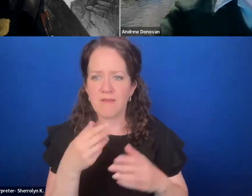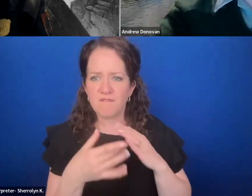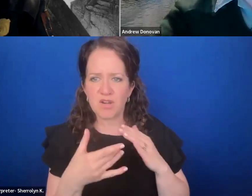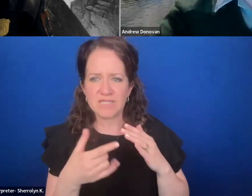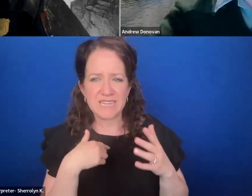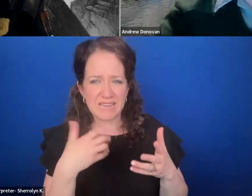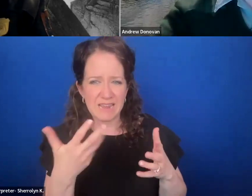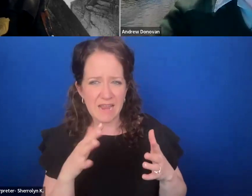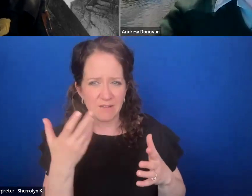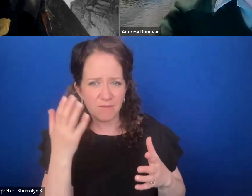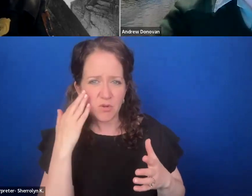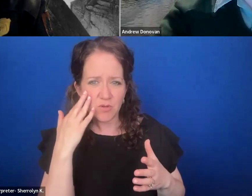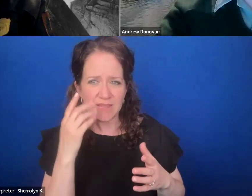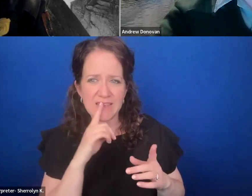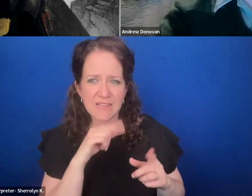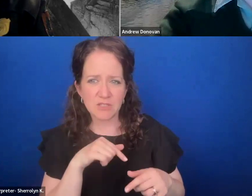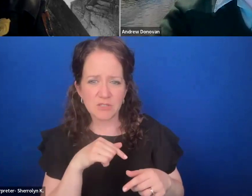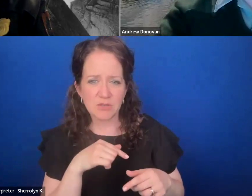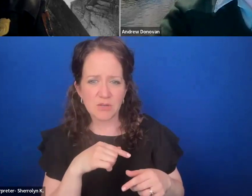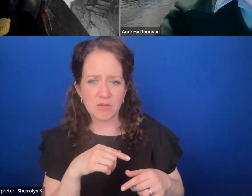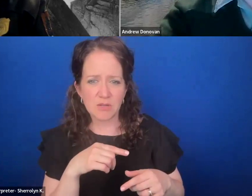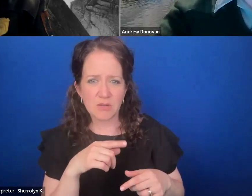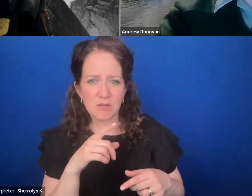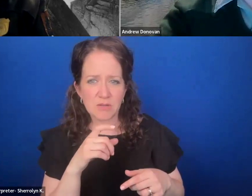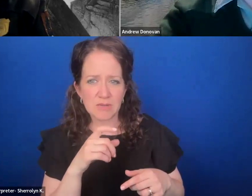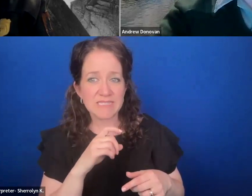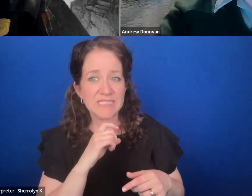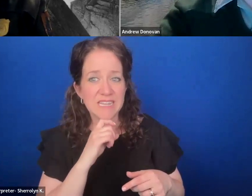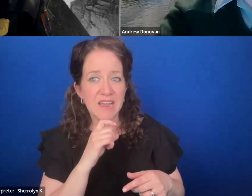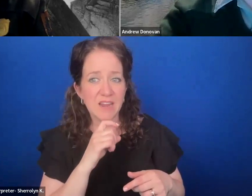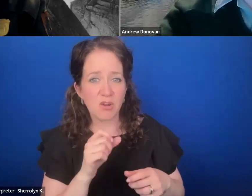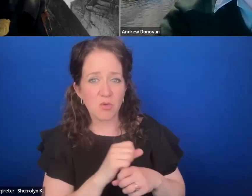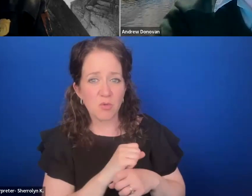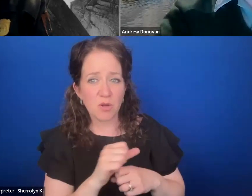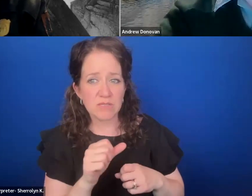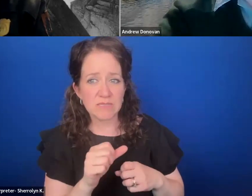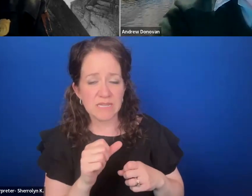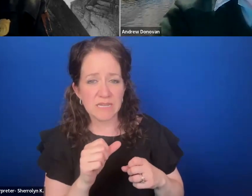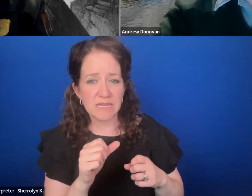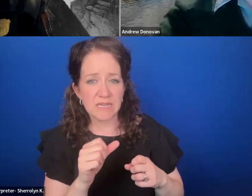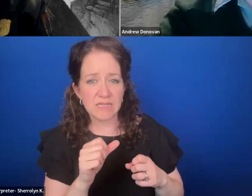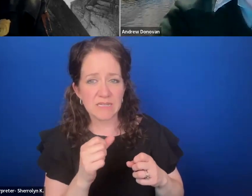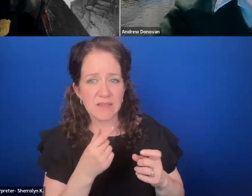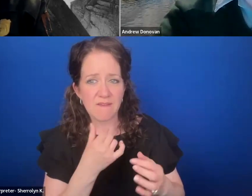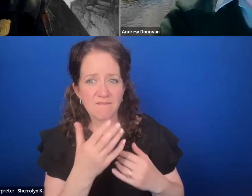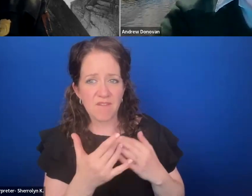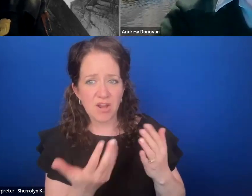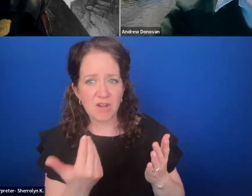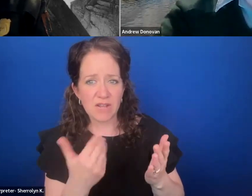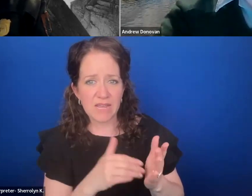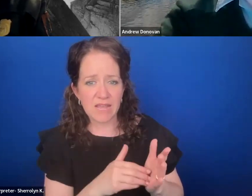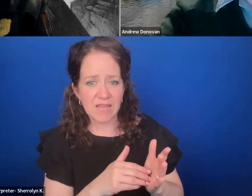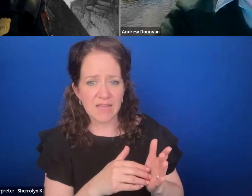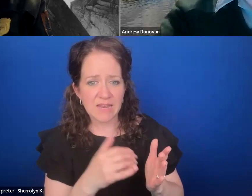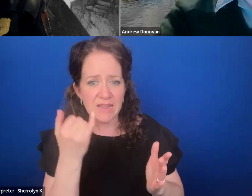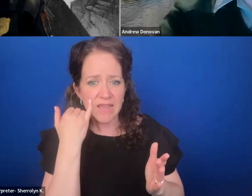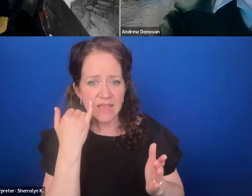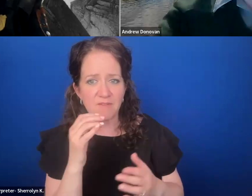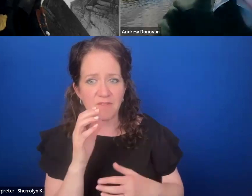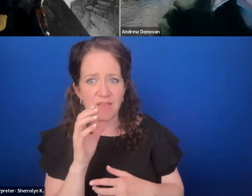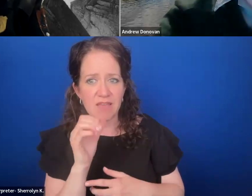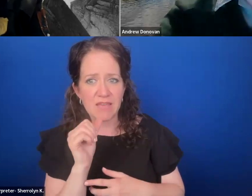just talked about this. Does the ironworks get refired or reignited when cannon is being made for the Revolutionary